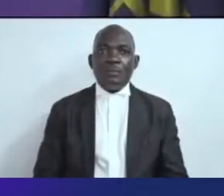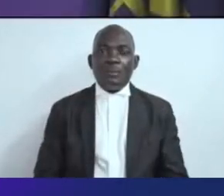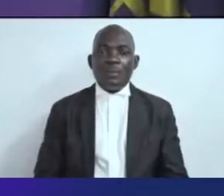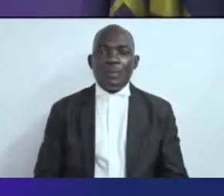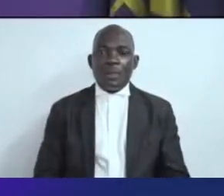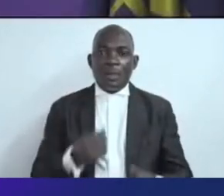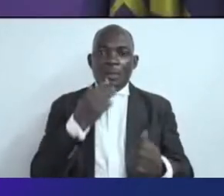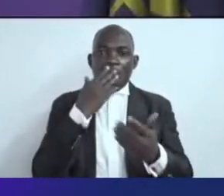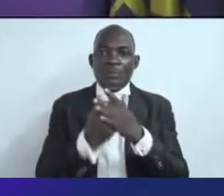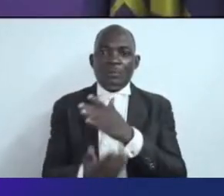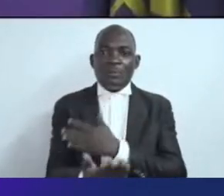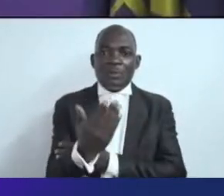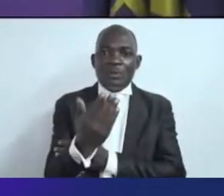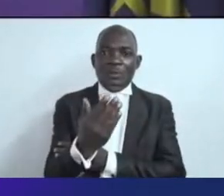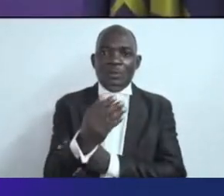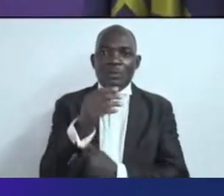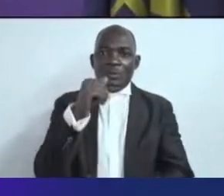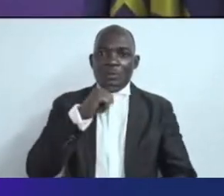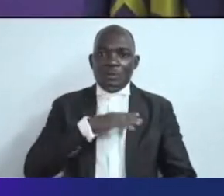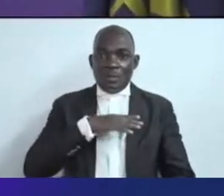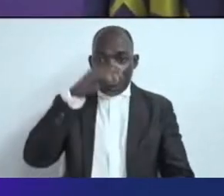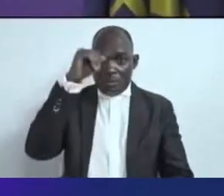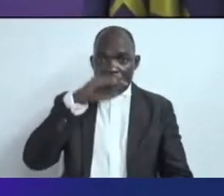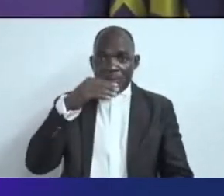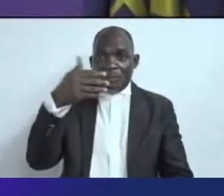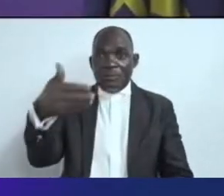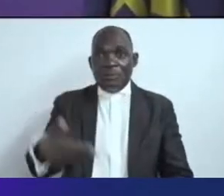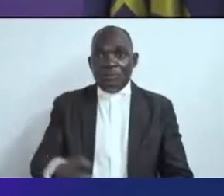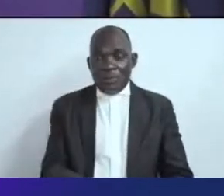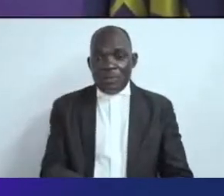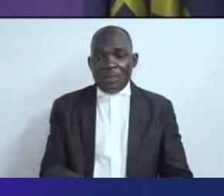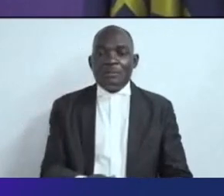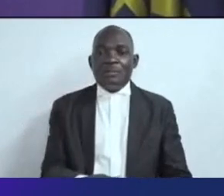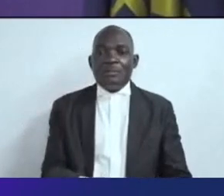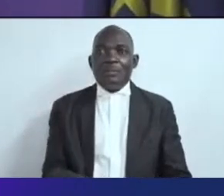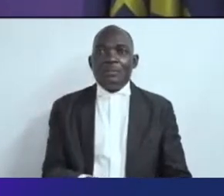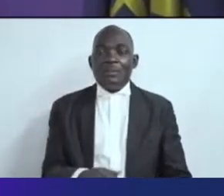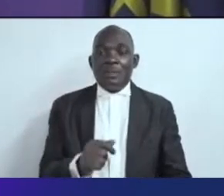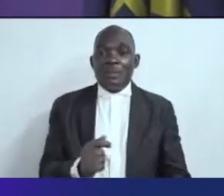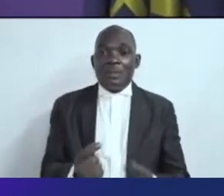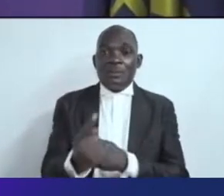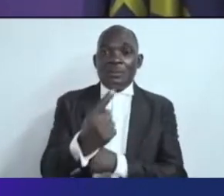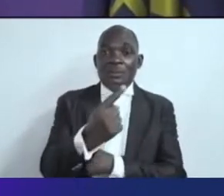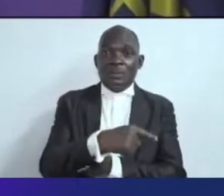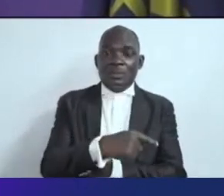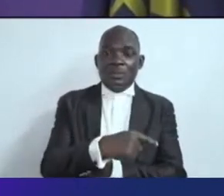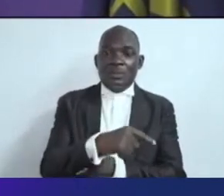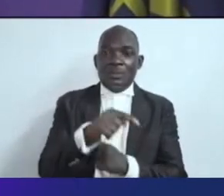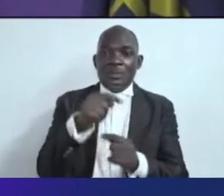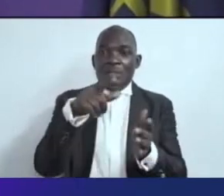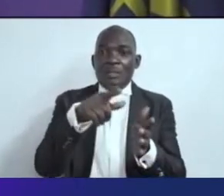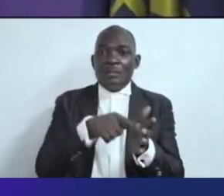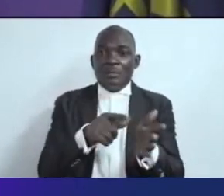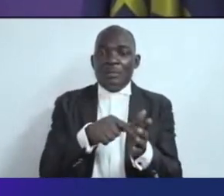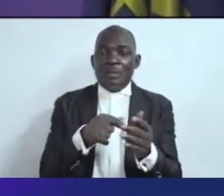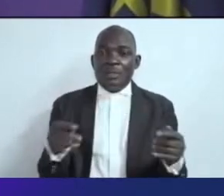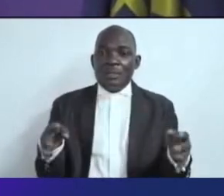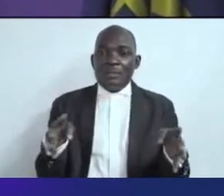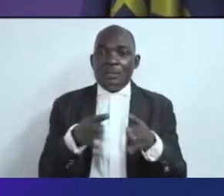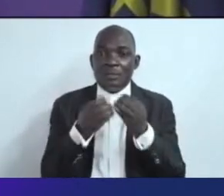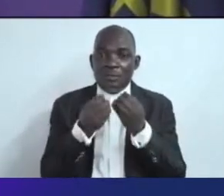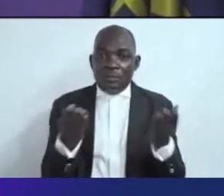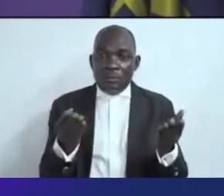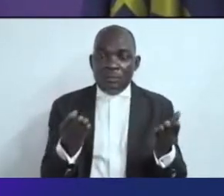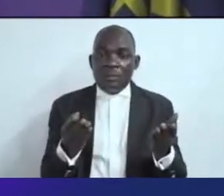Good morning, ladies and gentlemen, and welcome to this morning's press briefing. I want to thank you,